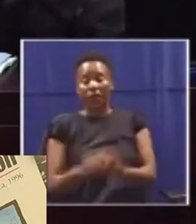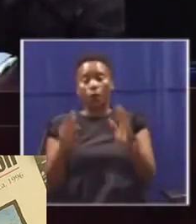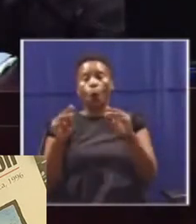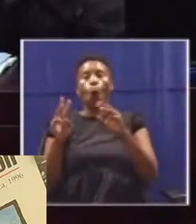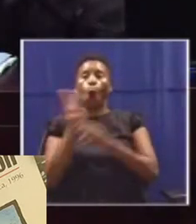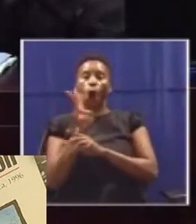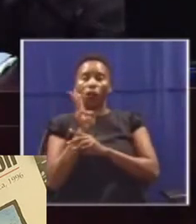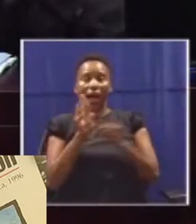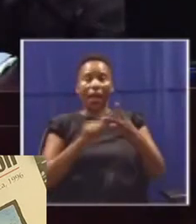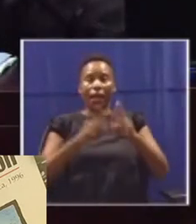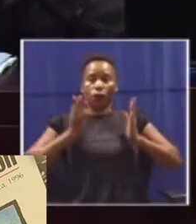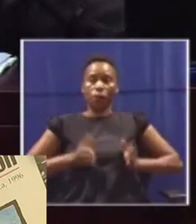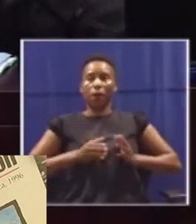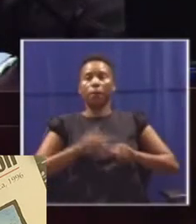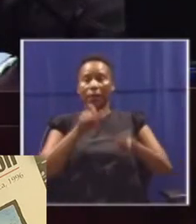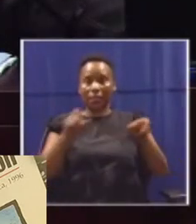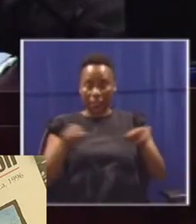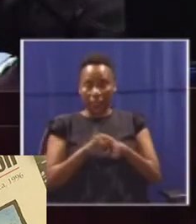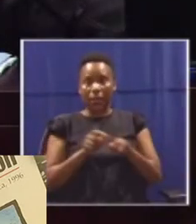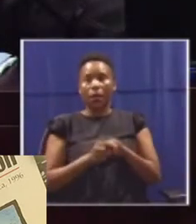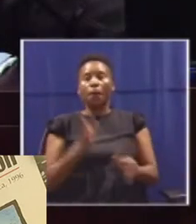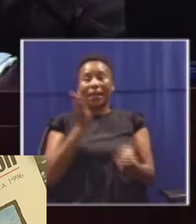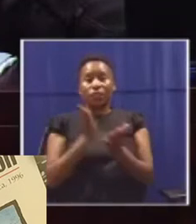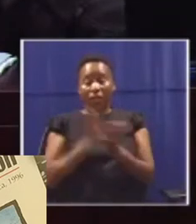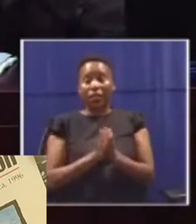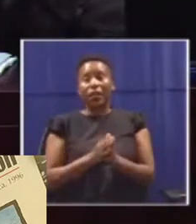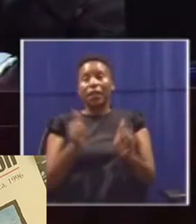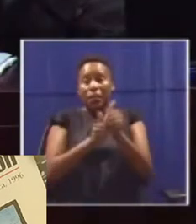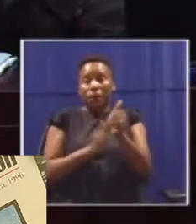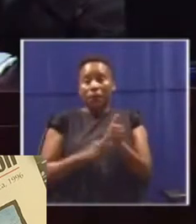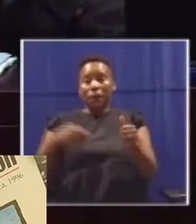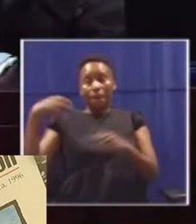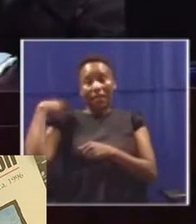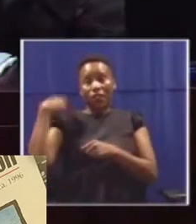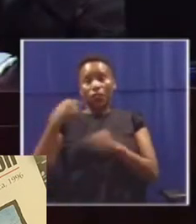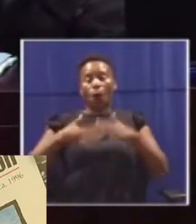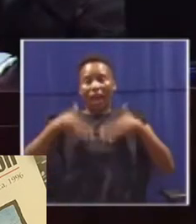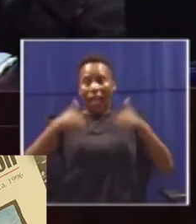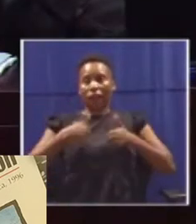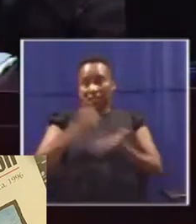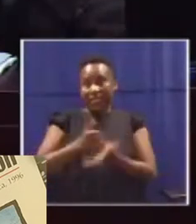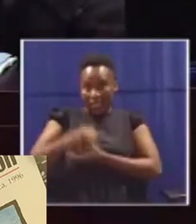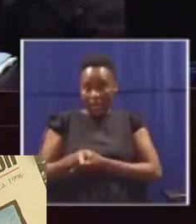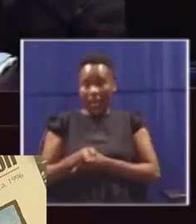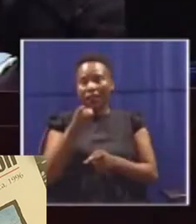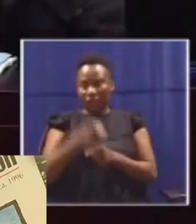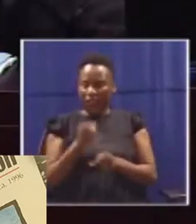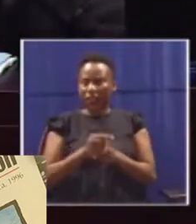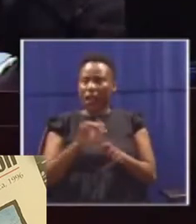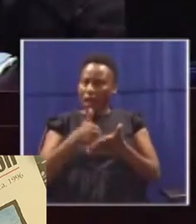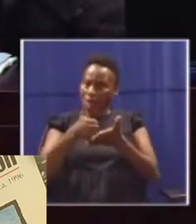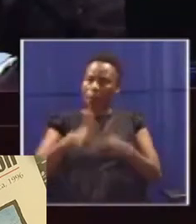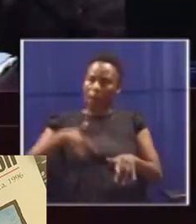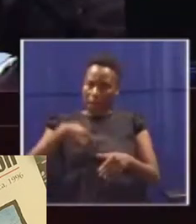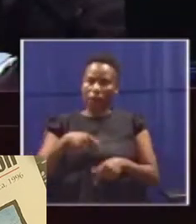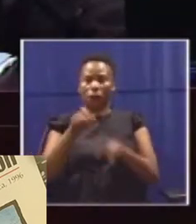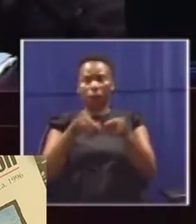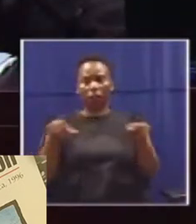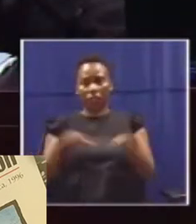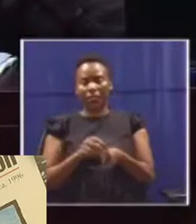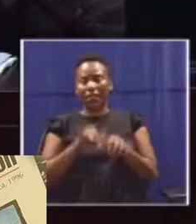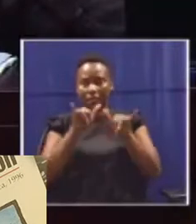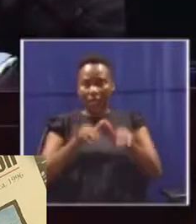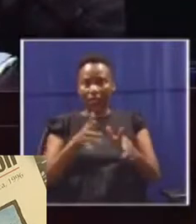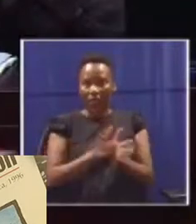particularly with the Deputy Minister of Health sitting here and the impact it will have on the lives of our people, the National Freedom Party supports this